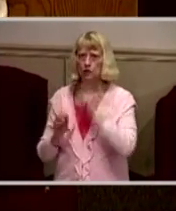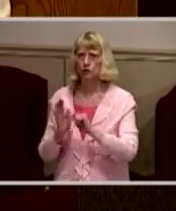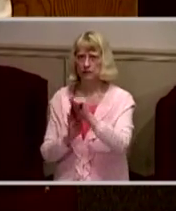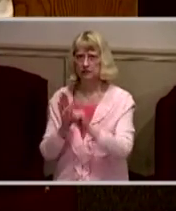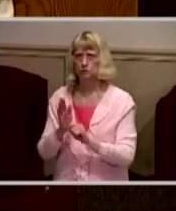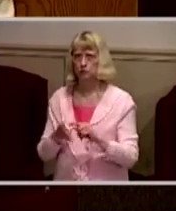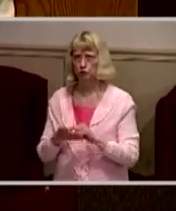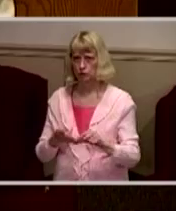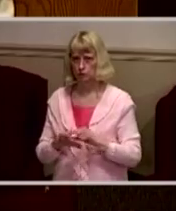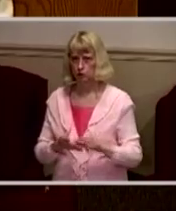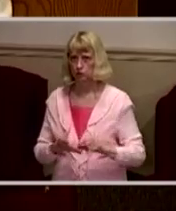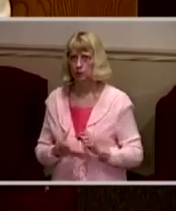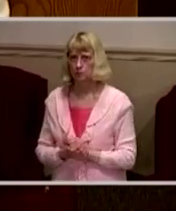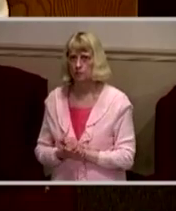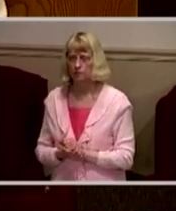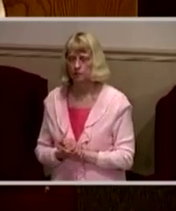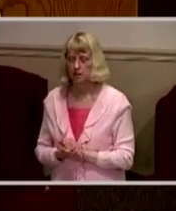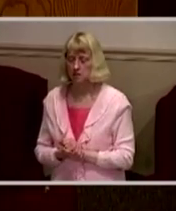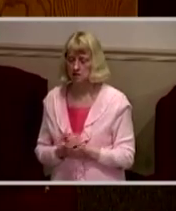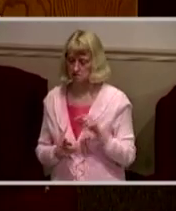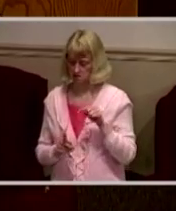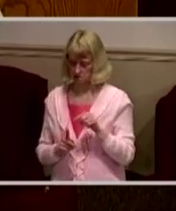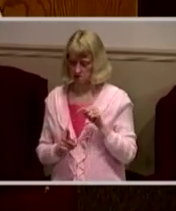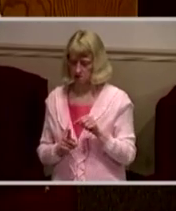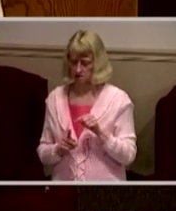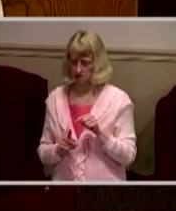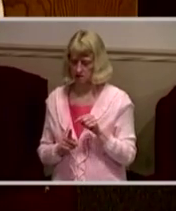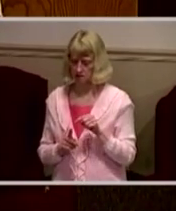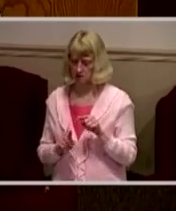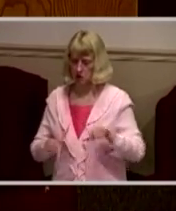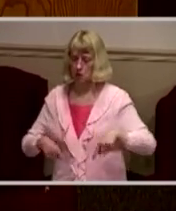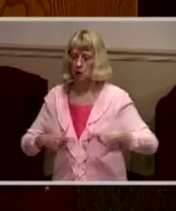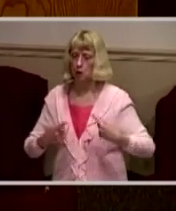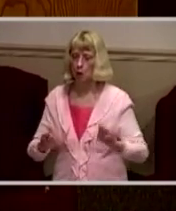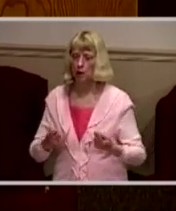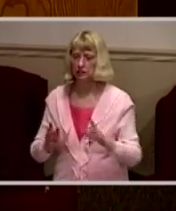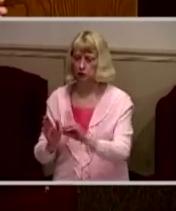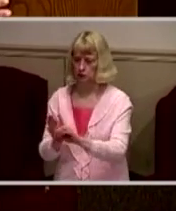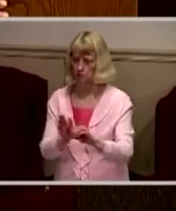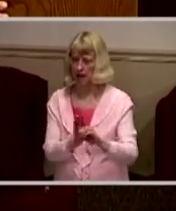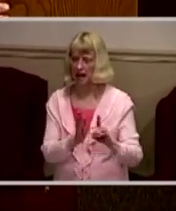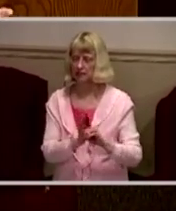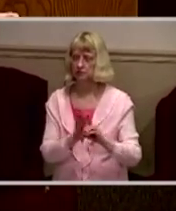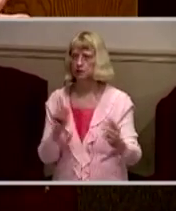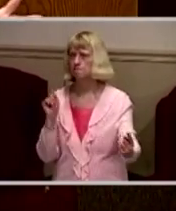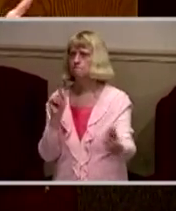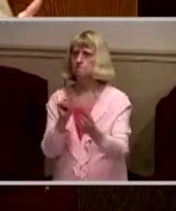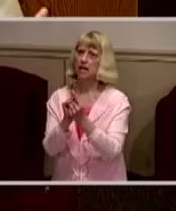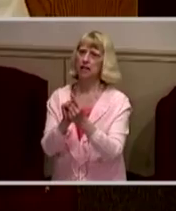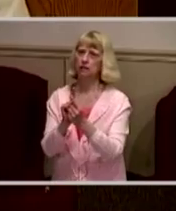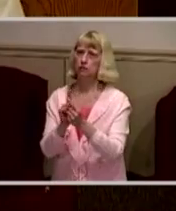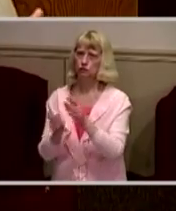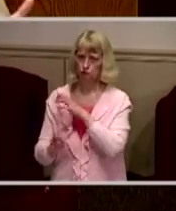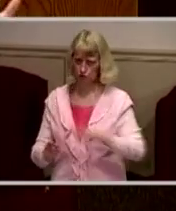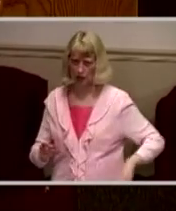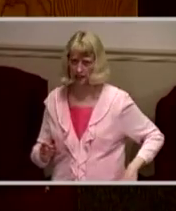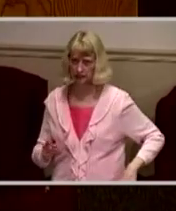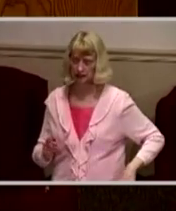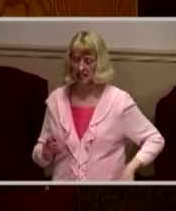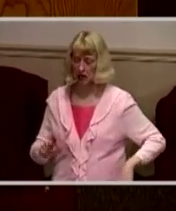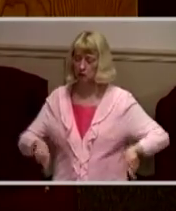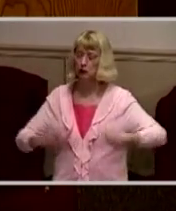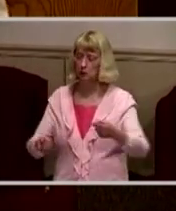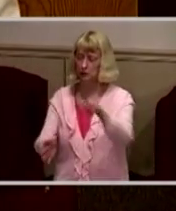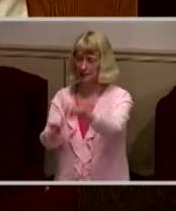Testament Scripture. He, of course, on his way to Damascus, had an encounter with Christ. He was on his way to Damascus to